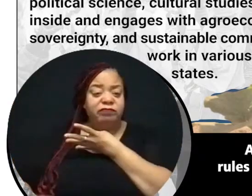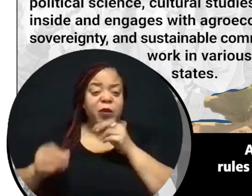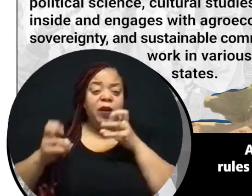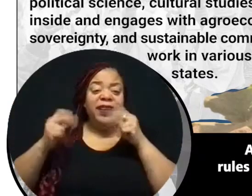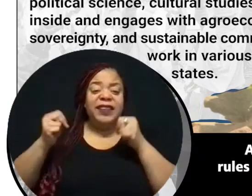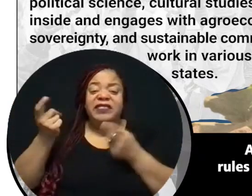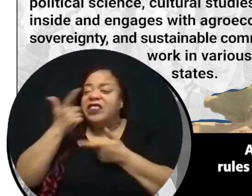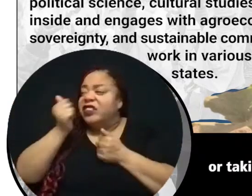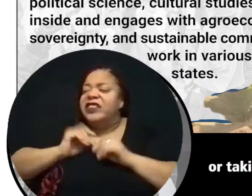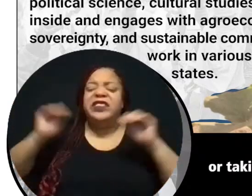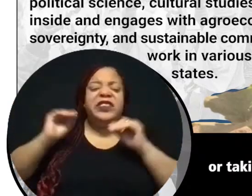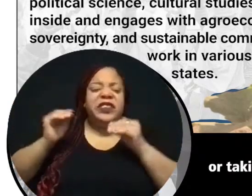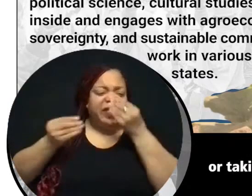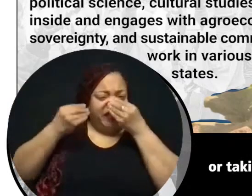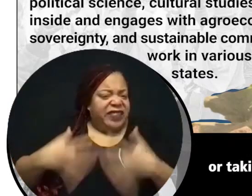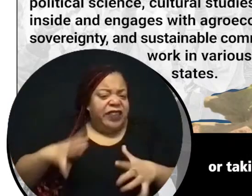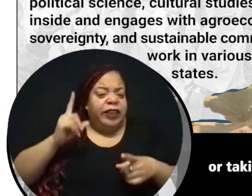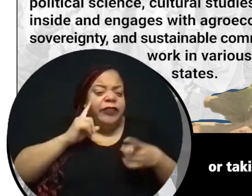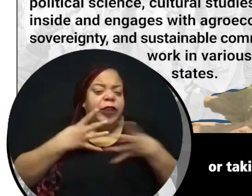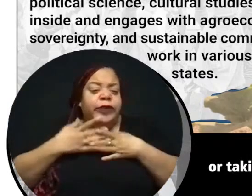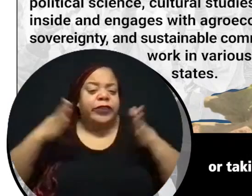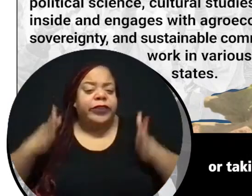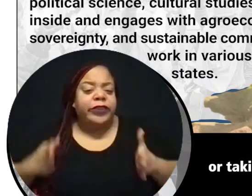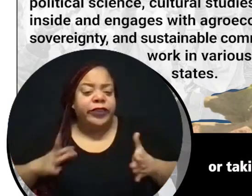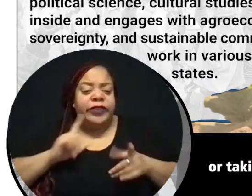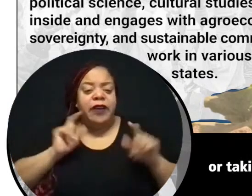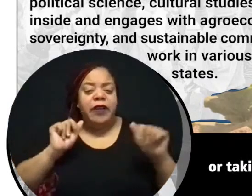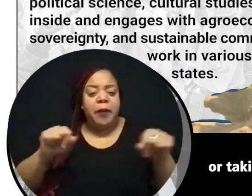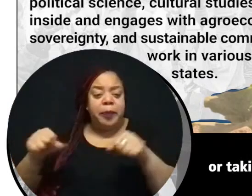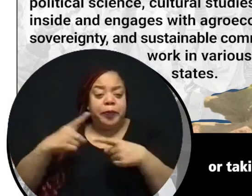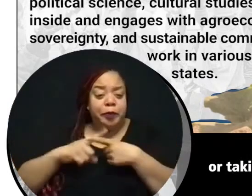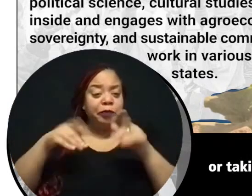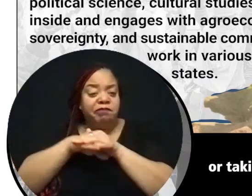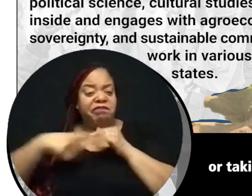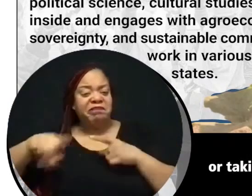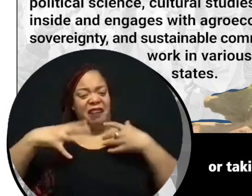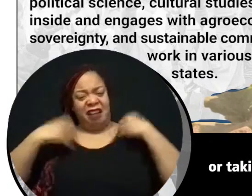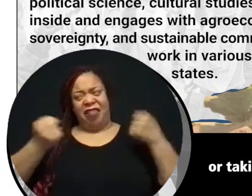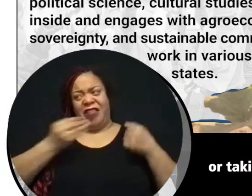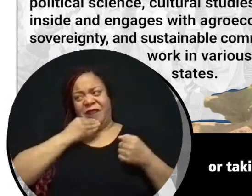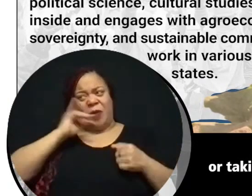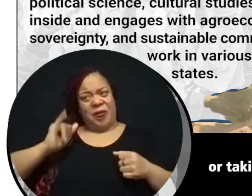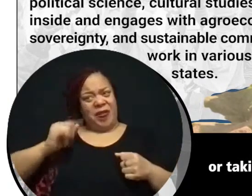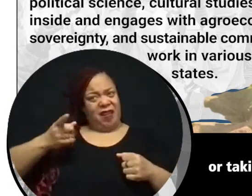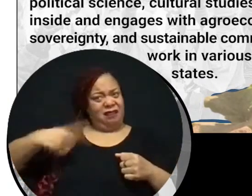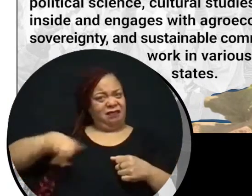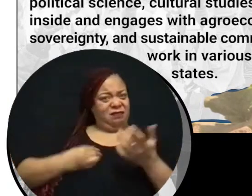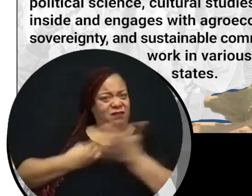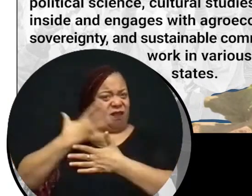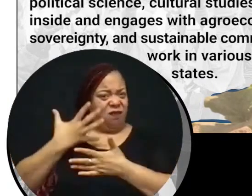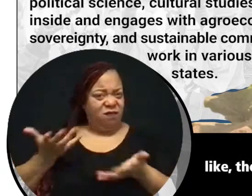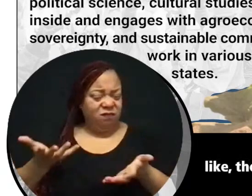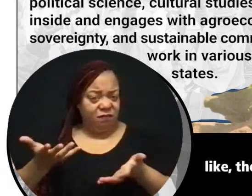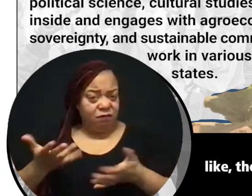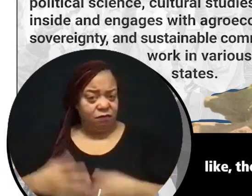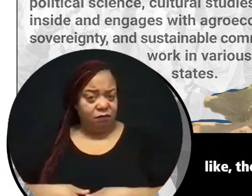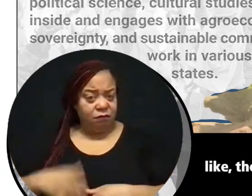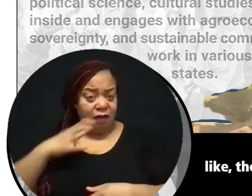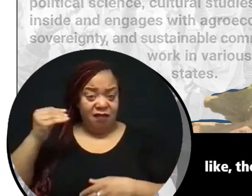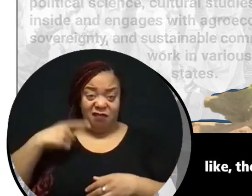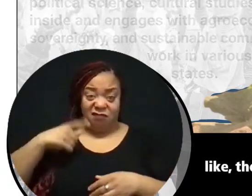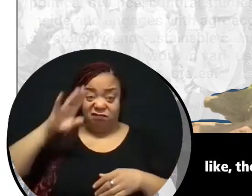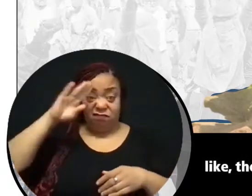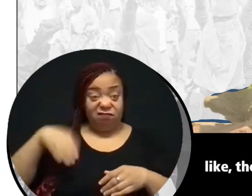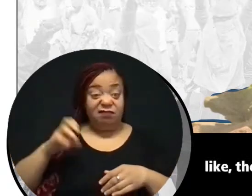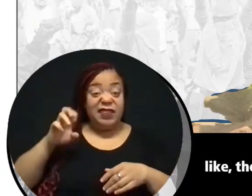were growing the produce that they couldn't get caught eating it or taking it back into the unit where they lived